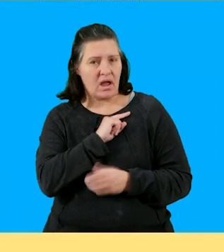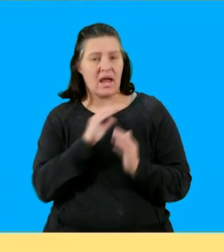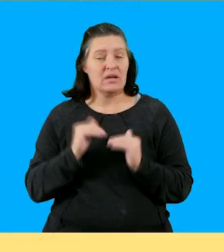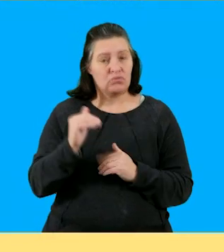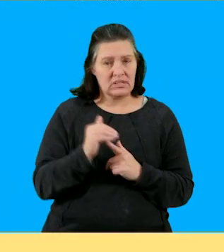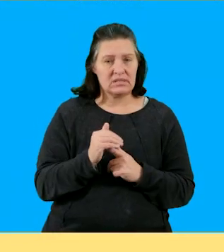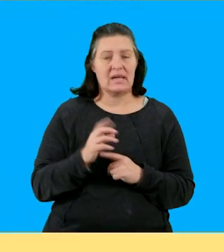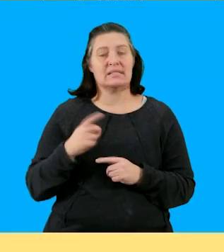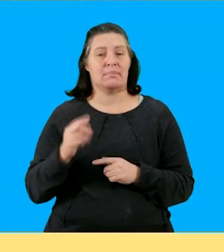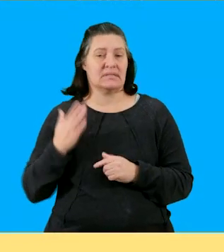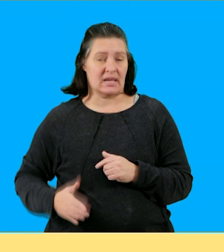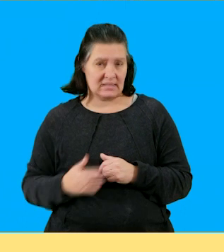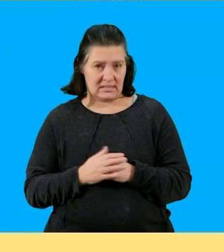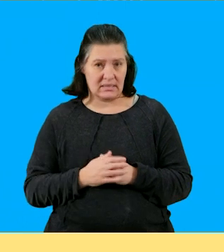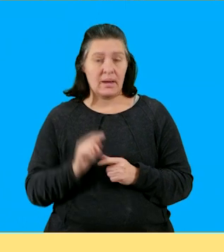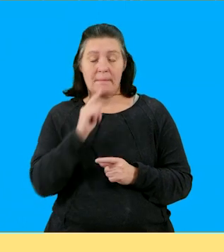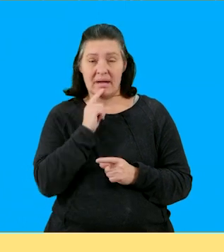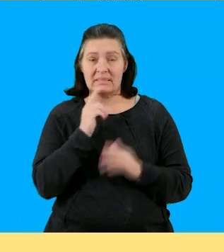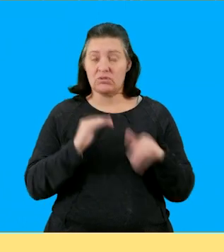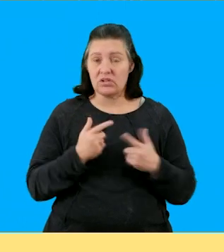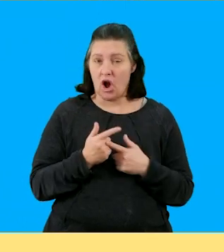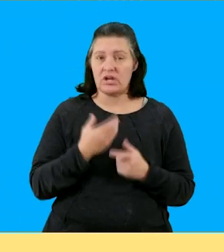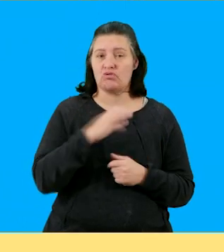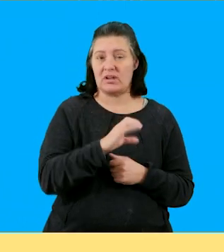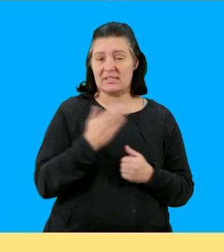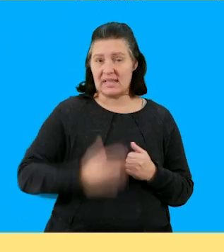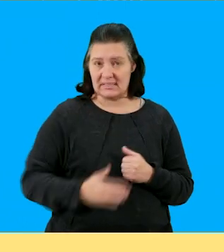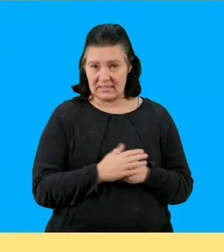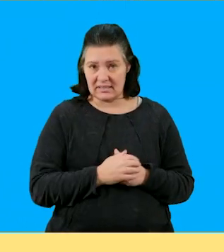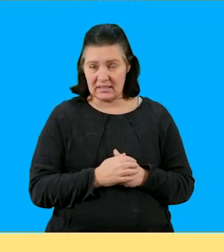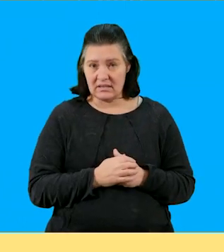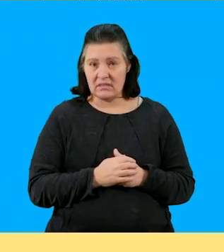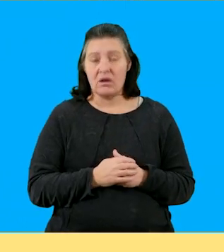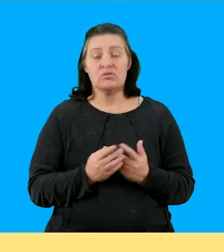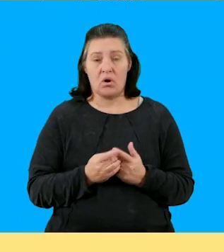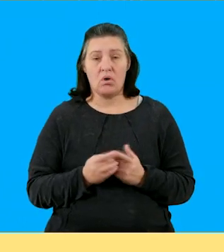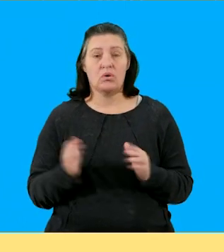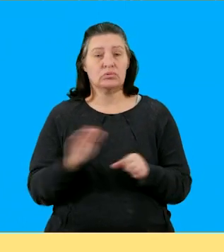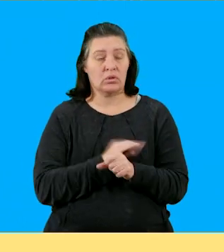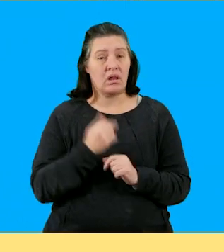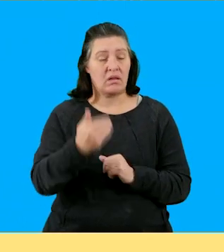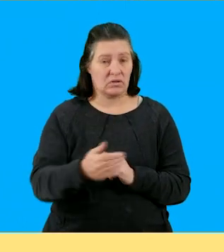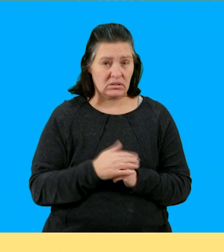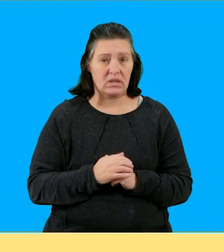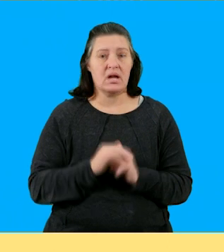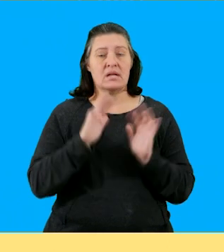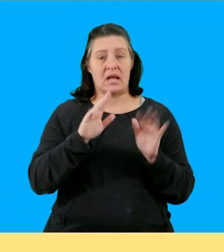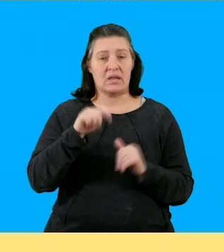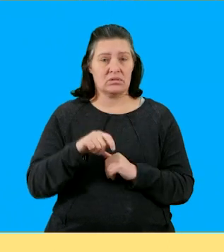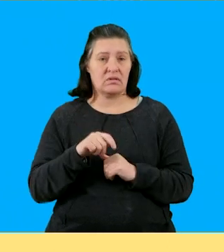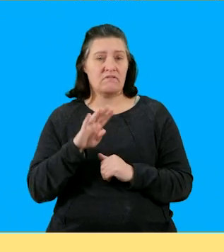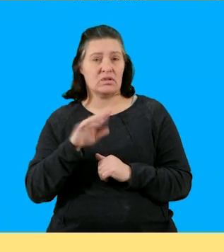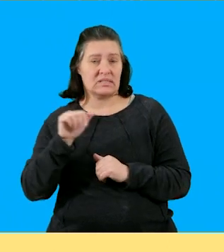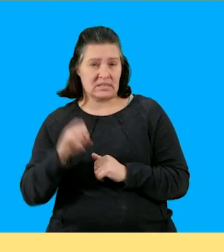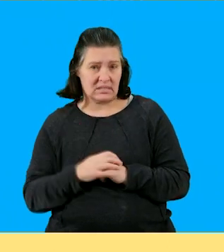it will increase on the debit side, but it will decrease on the credit side. So I have the total brought forward,